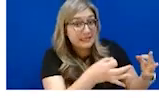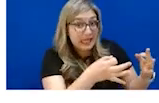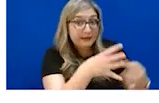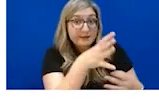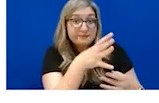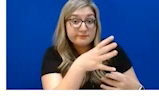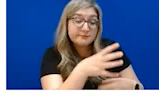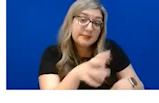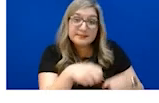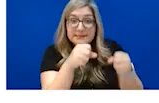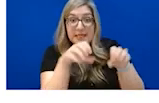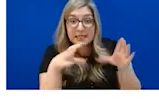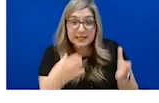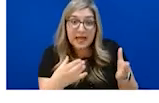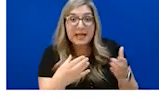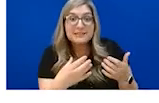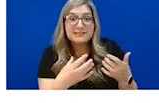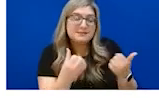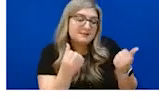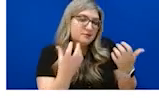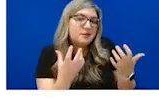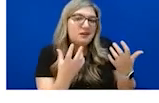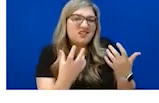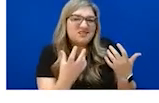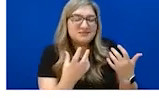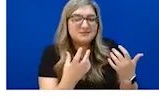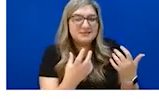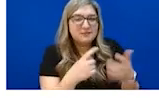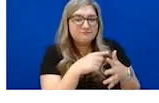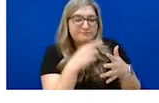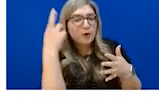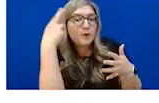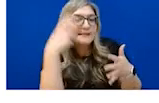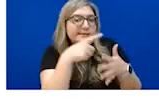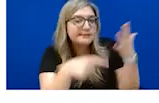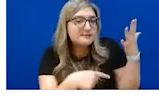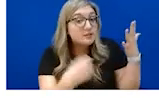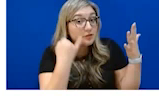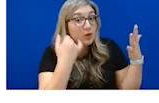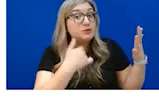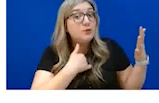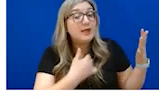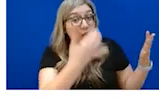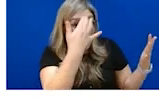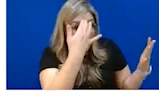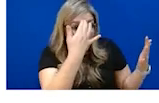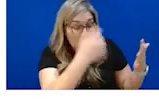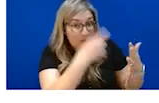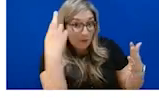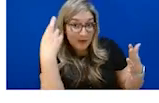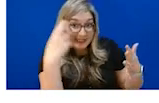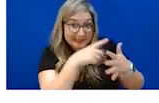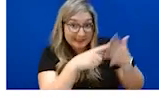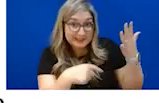favor them. And so knowing those, we can work with them if that's what we choose,